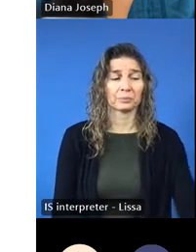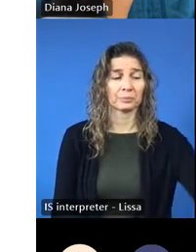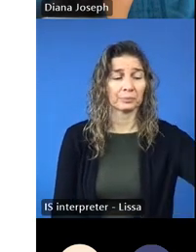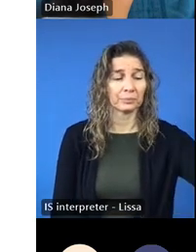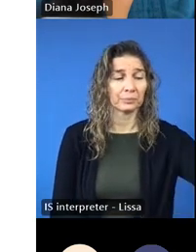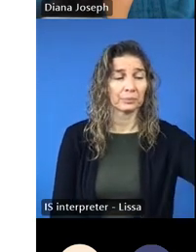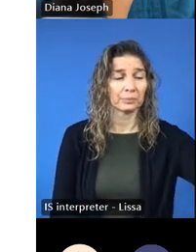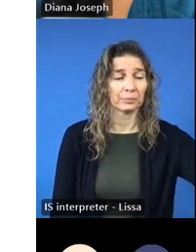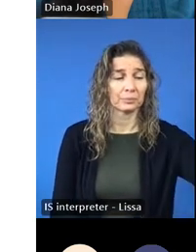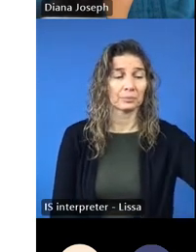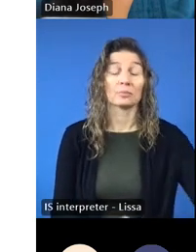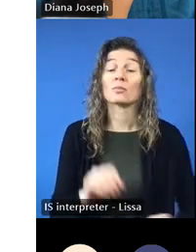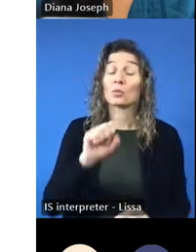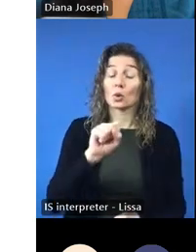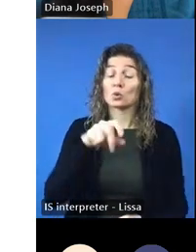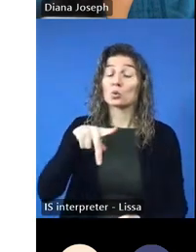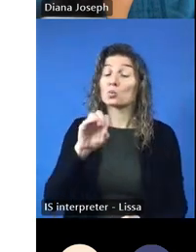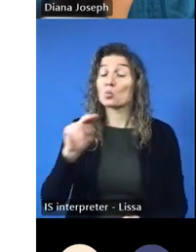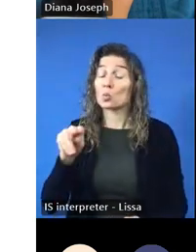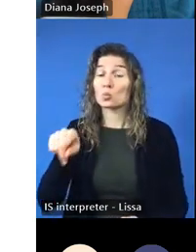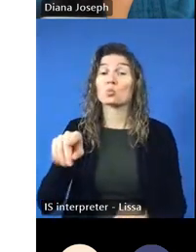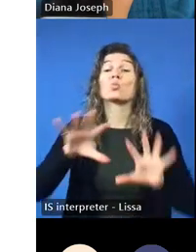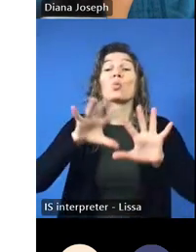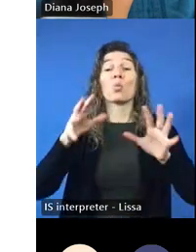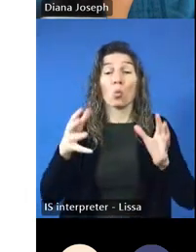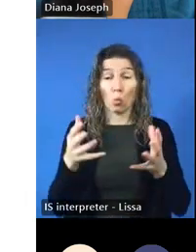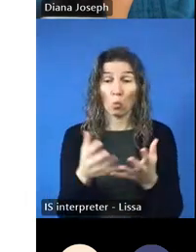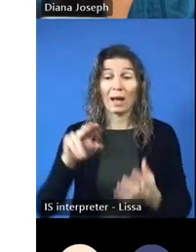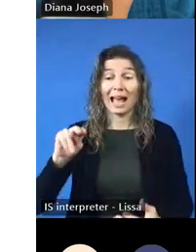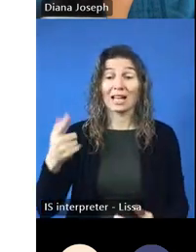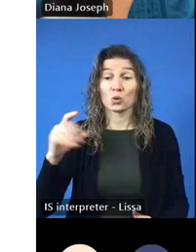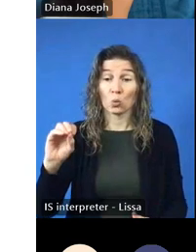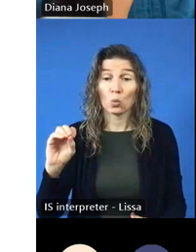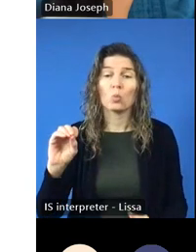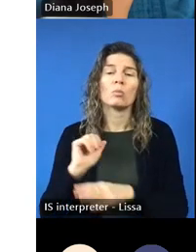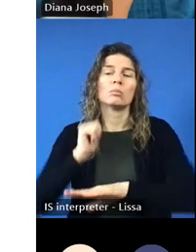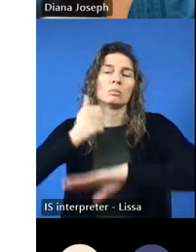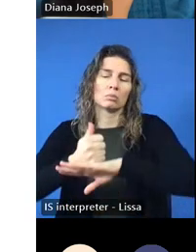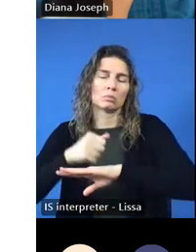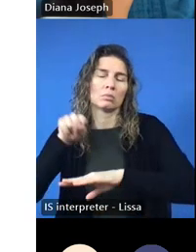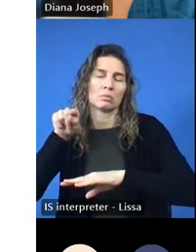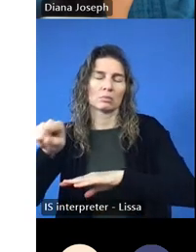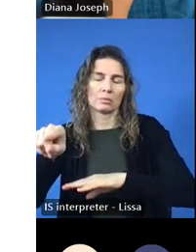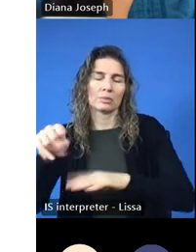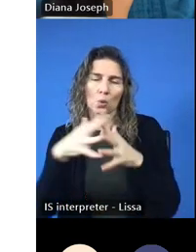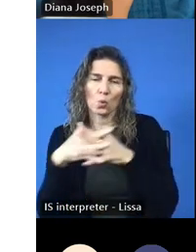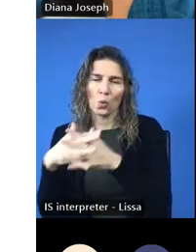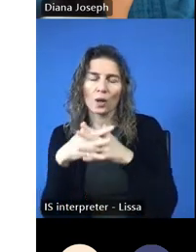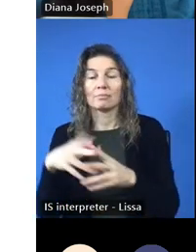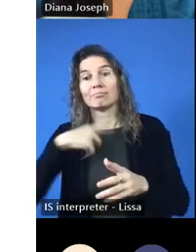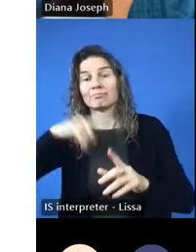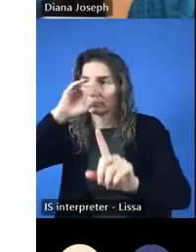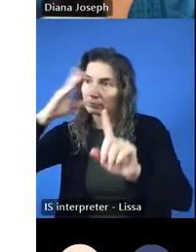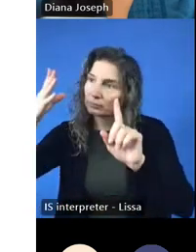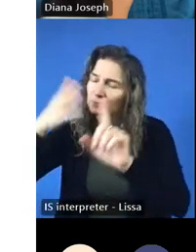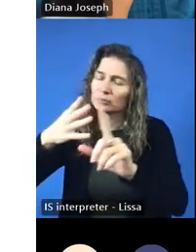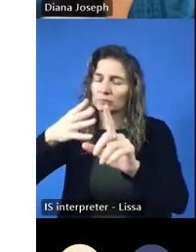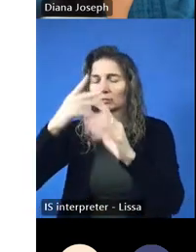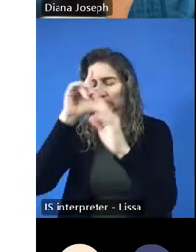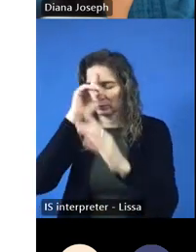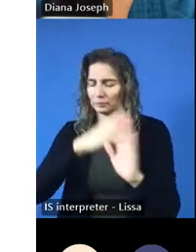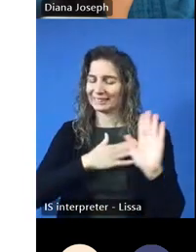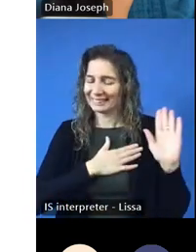Spoon is a global NGO based in the US, and we're dedicated to improving the feeding and nutrition of children with disabilities.